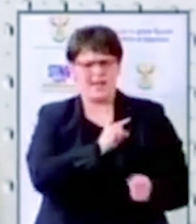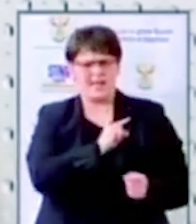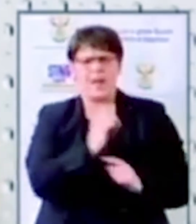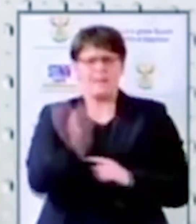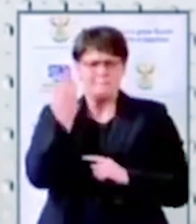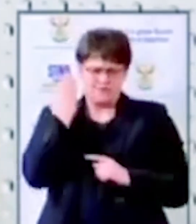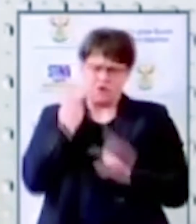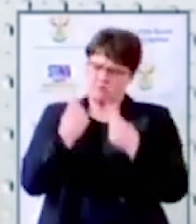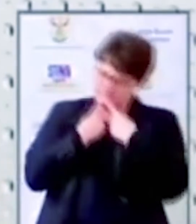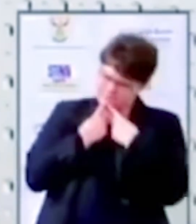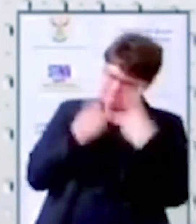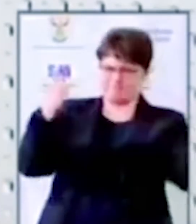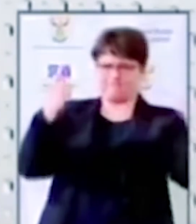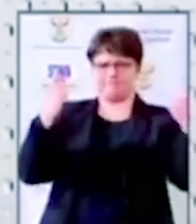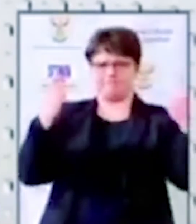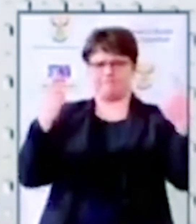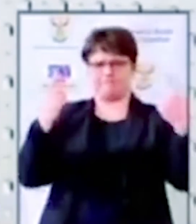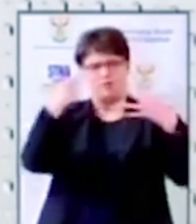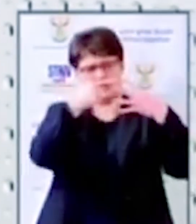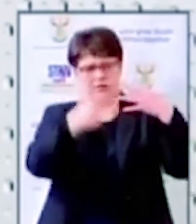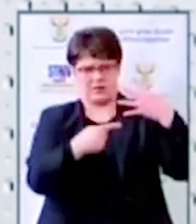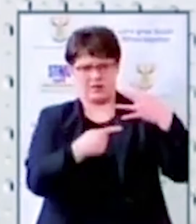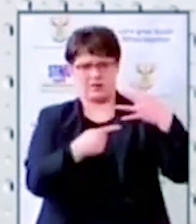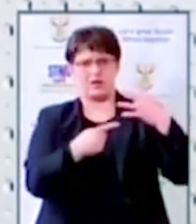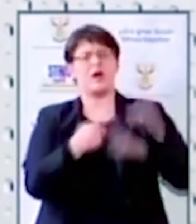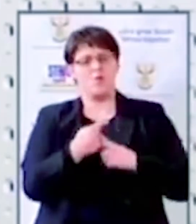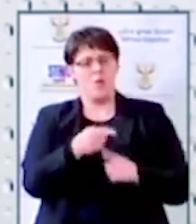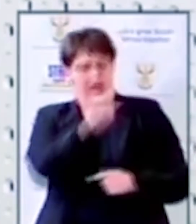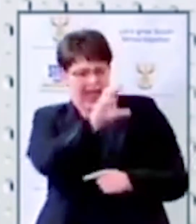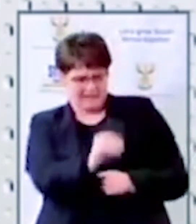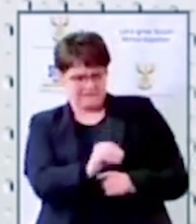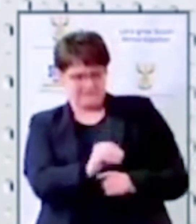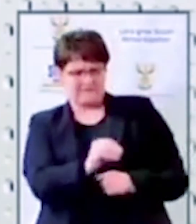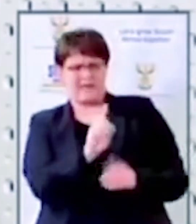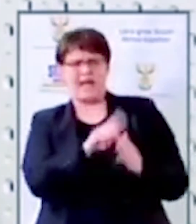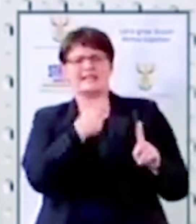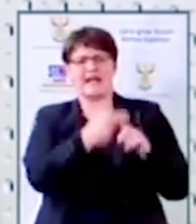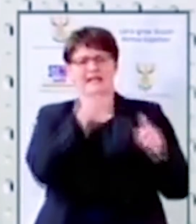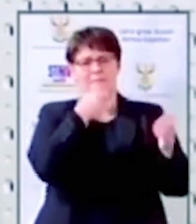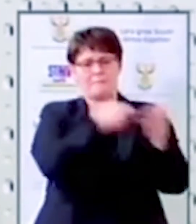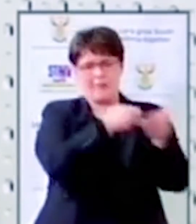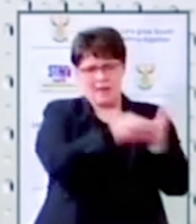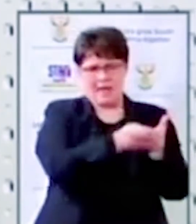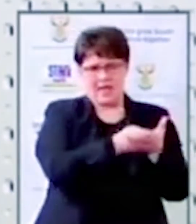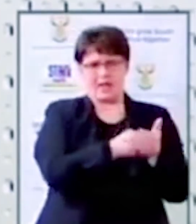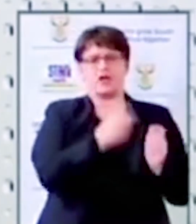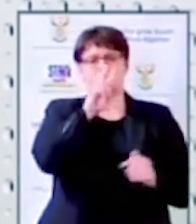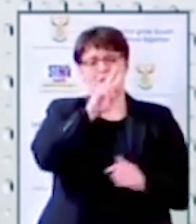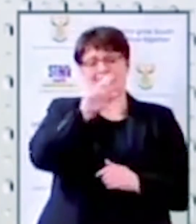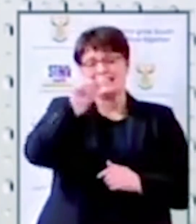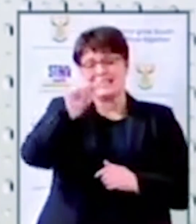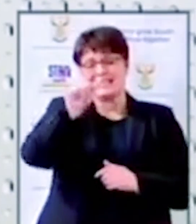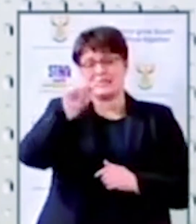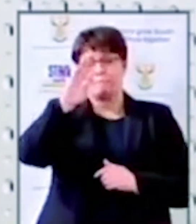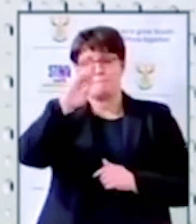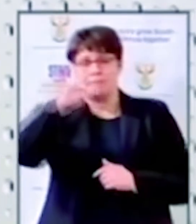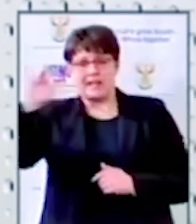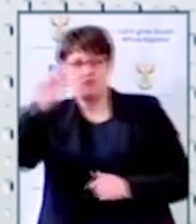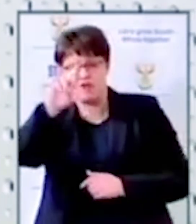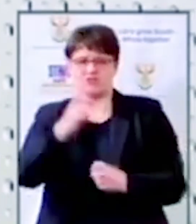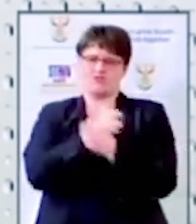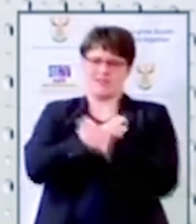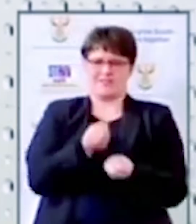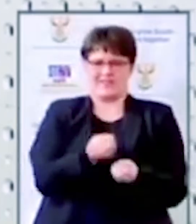year give taxpayers outright relief of some 26 billion rand,